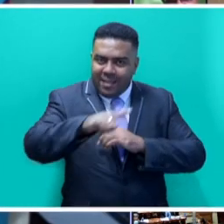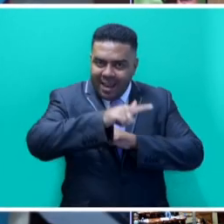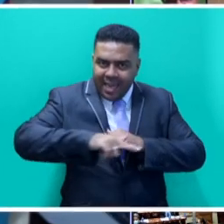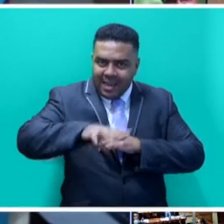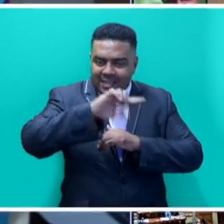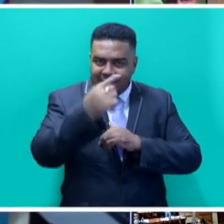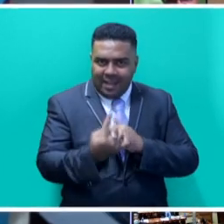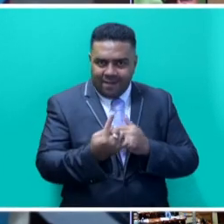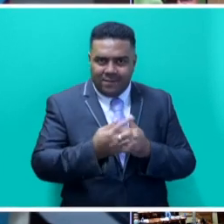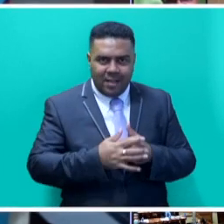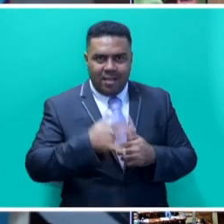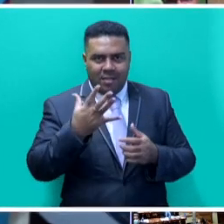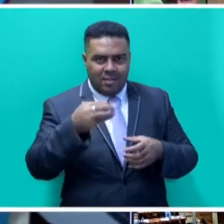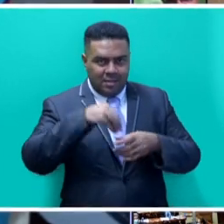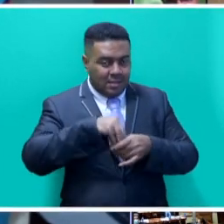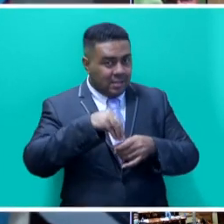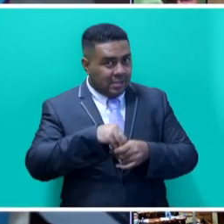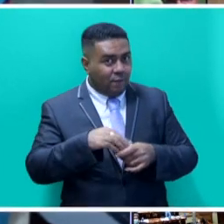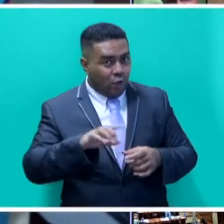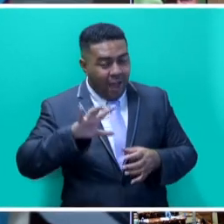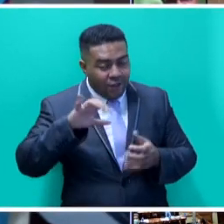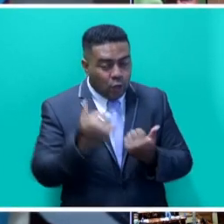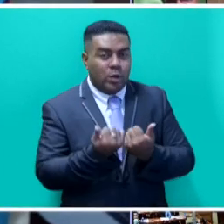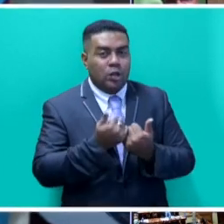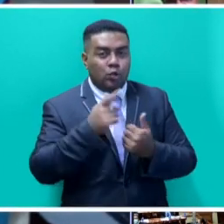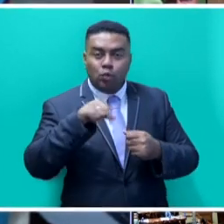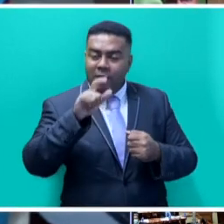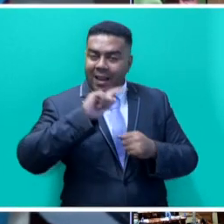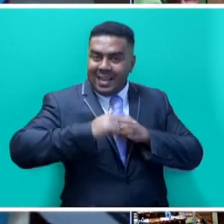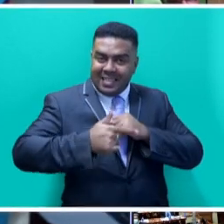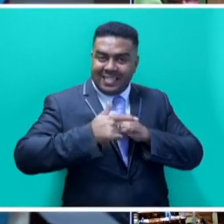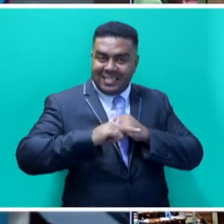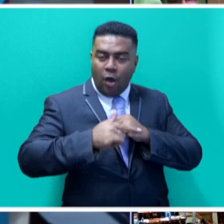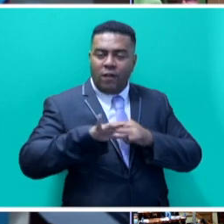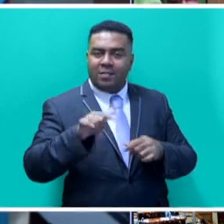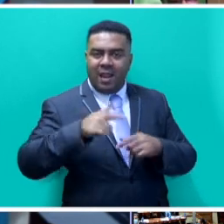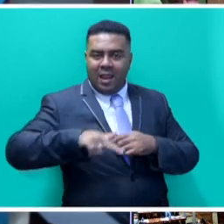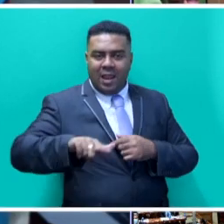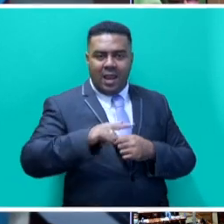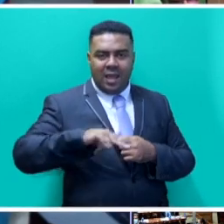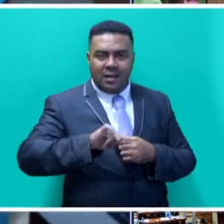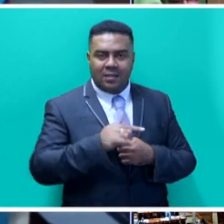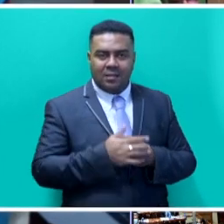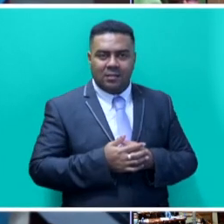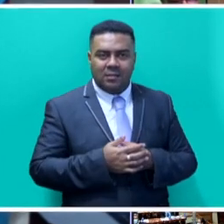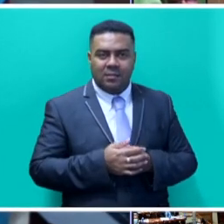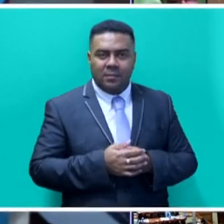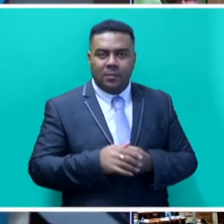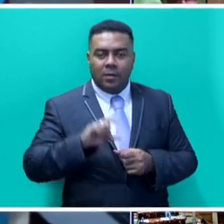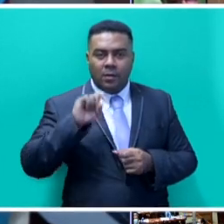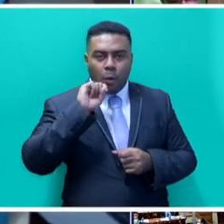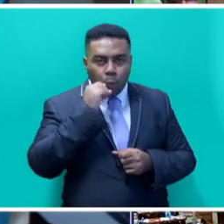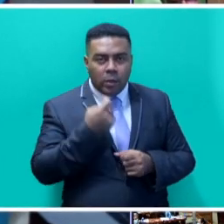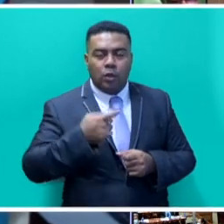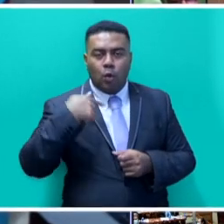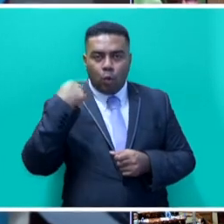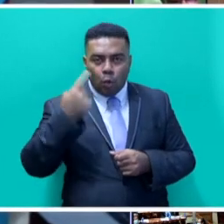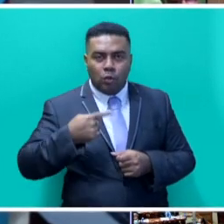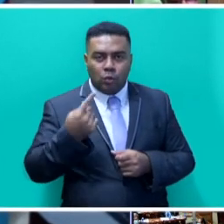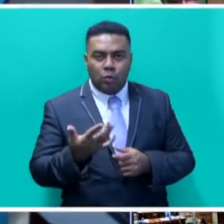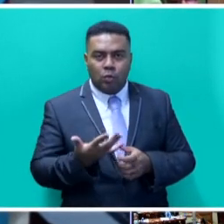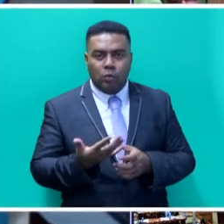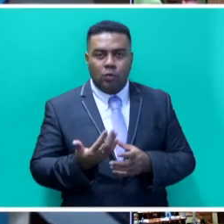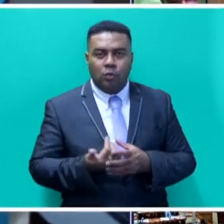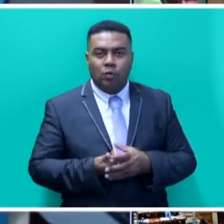landowning unit in question has agreed to the lease, to lease the land, like any proper lessor, they will continue to enforce the